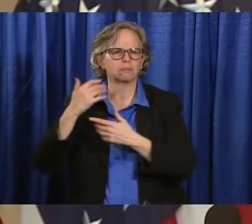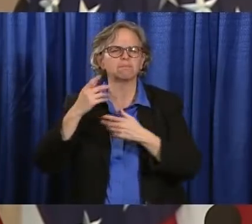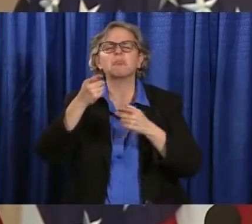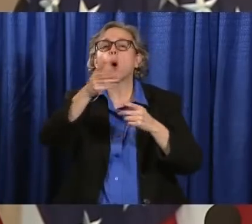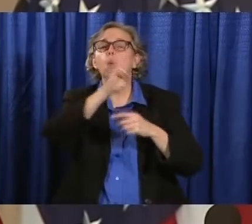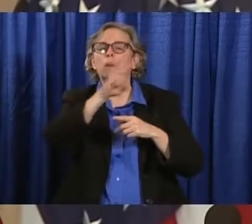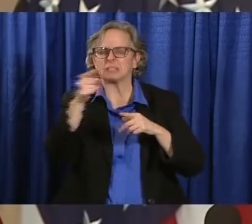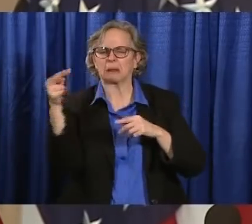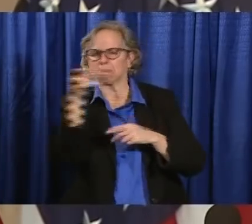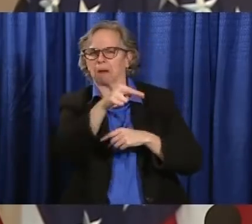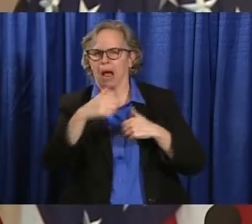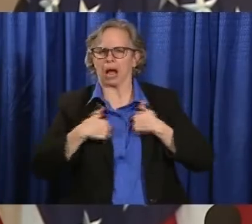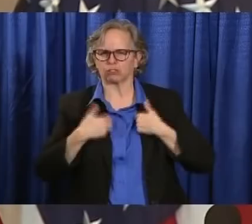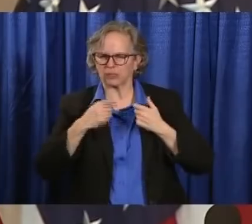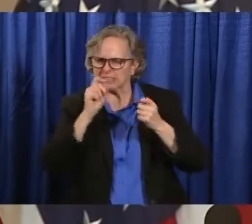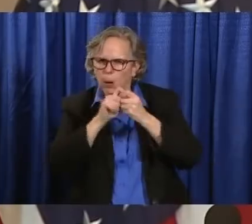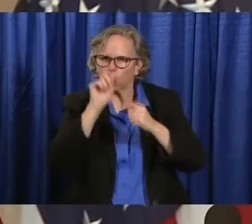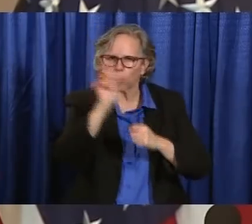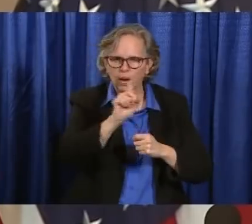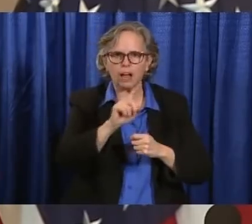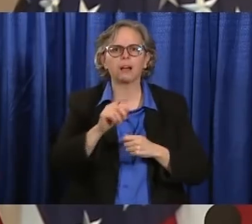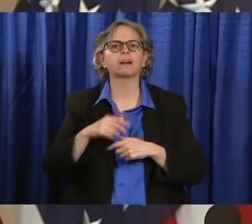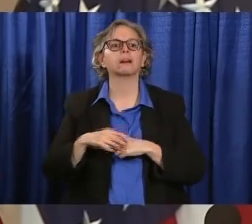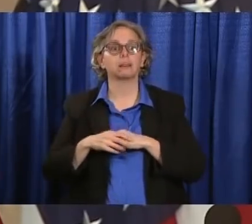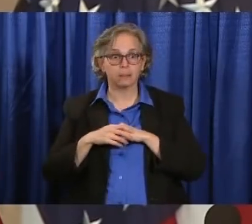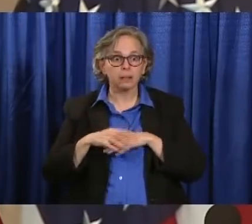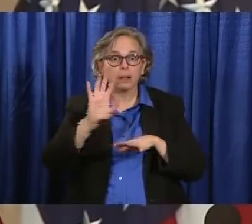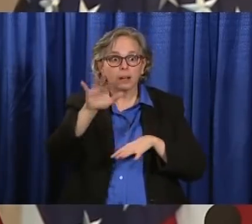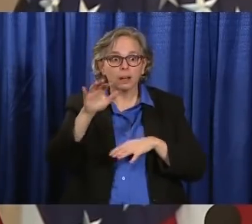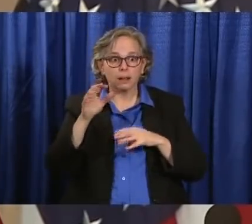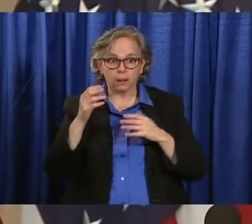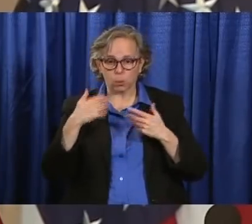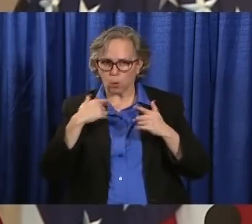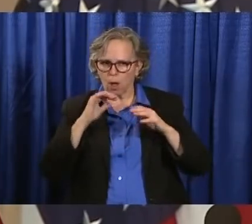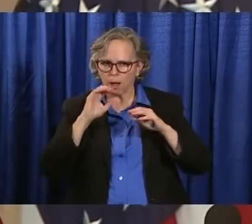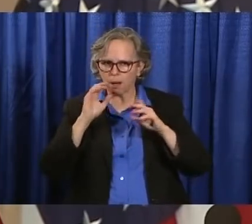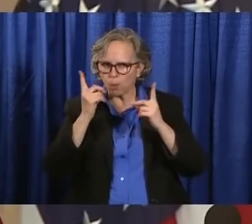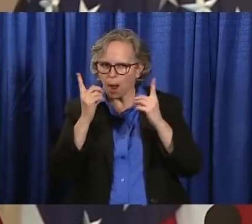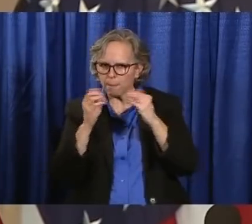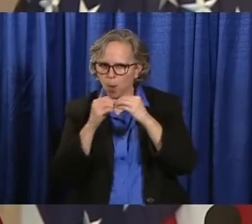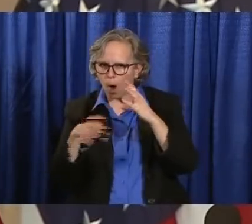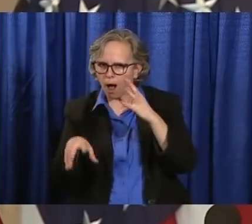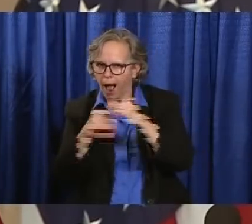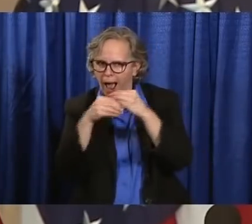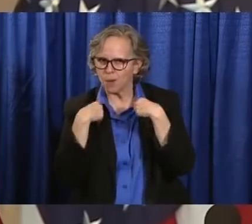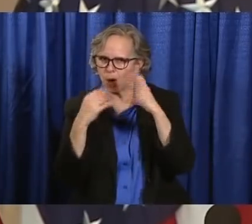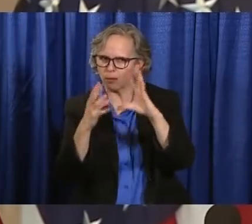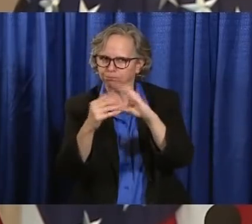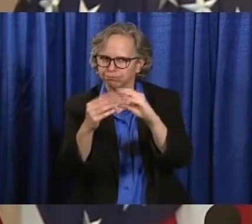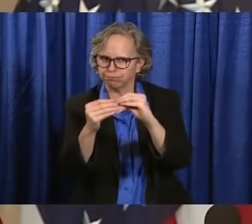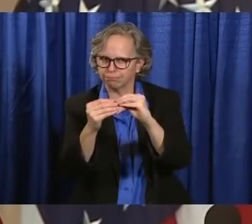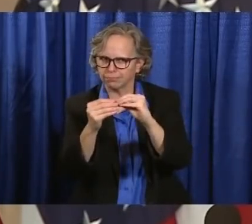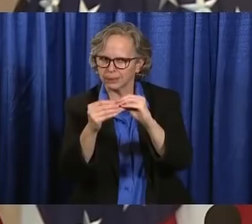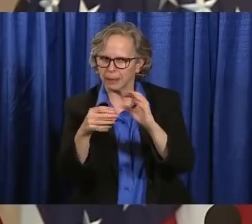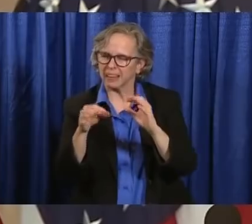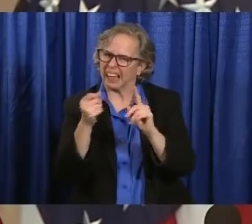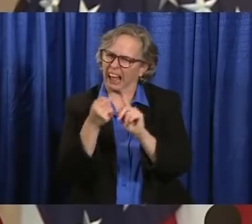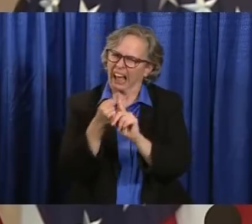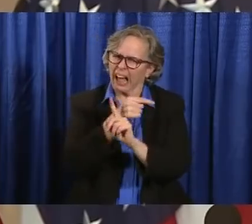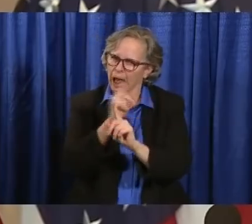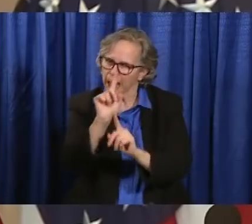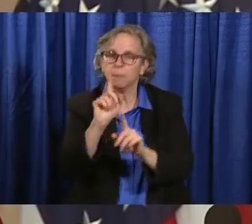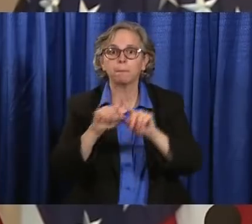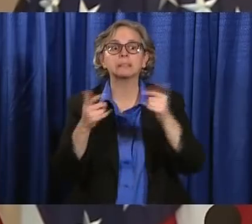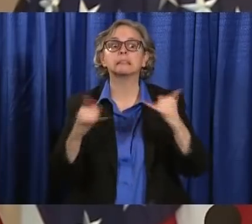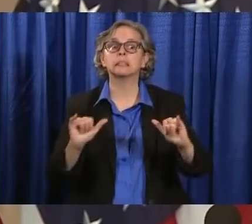leave, sir, I'd like to talk about one other topic that I think is important. It's a slightly different topic, but it's equally important, and that's